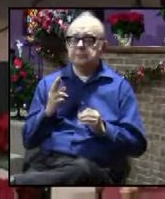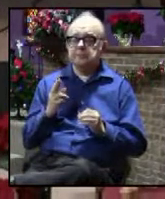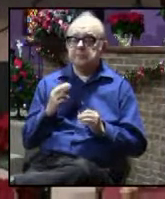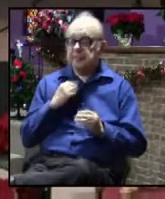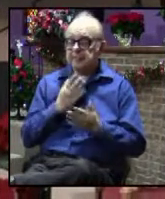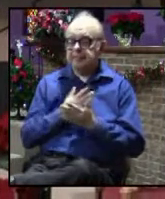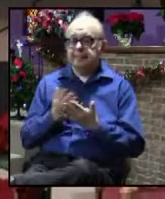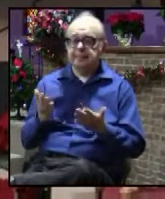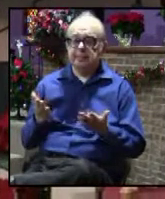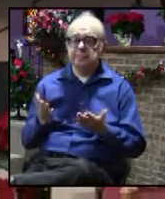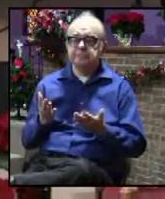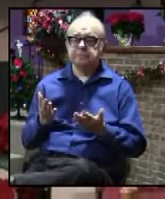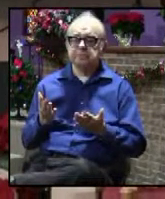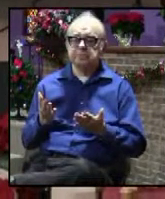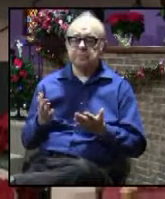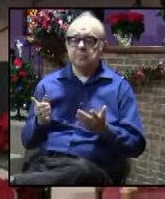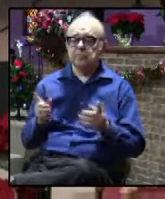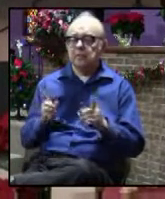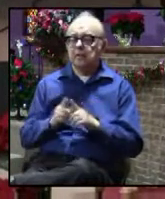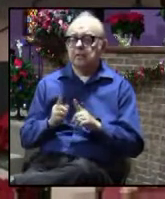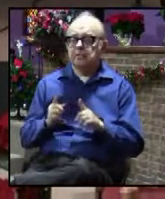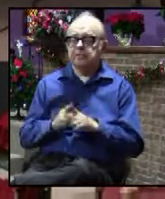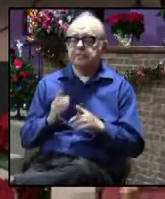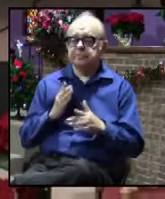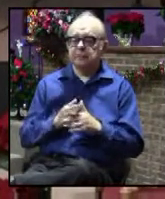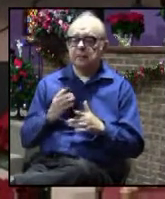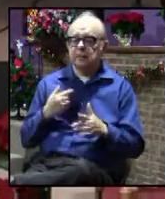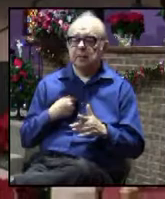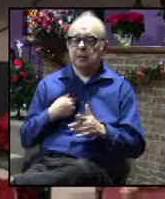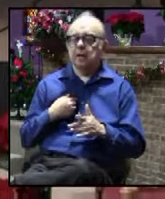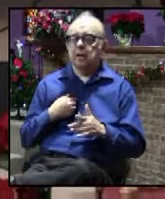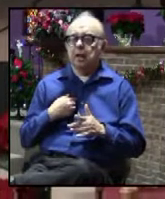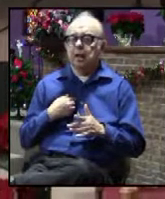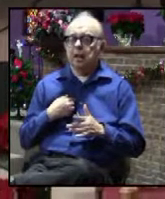something else? It also irritates me to no end